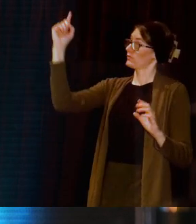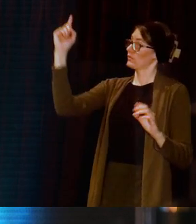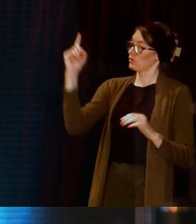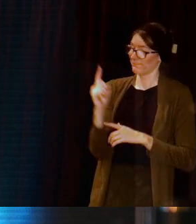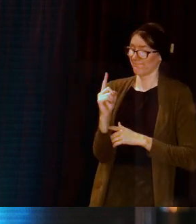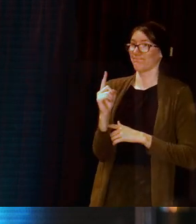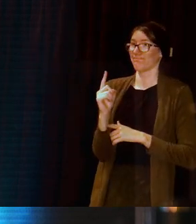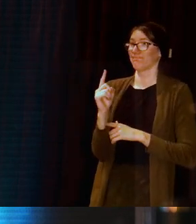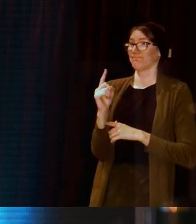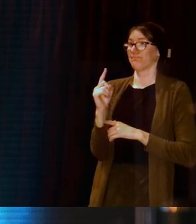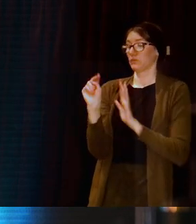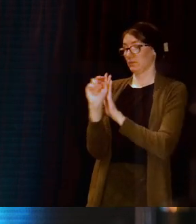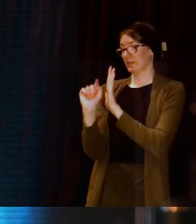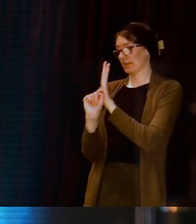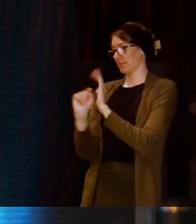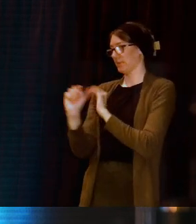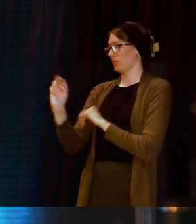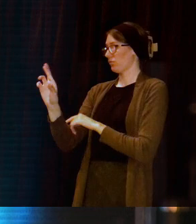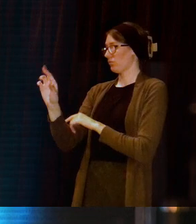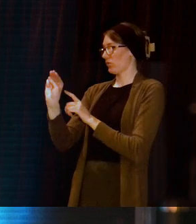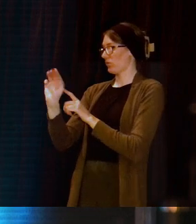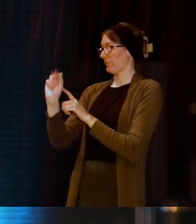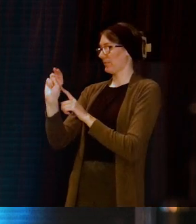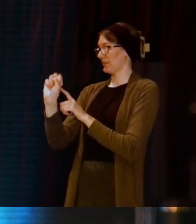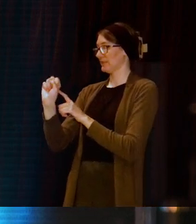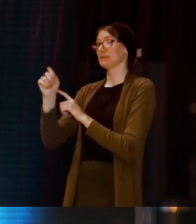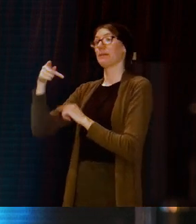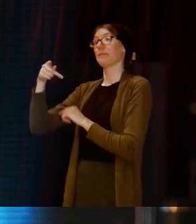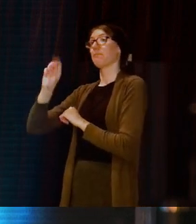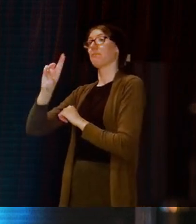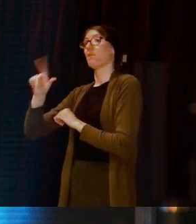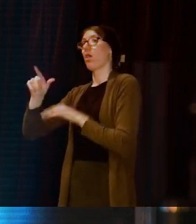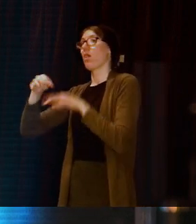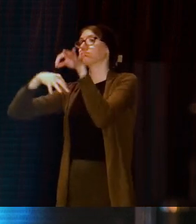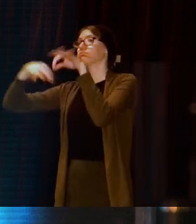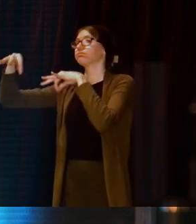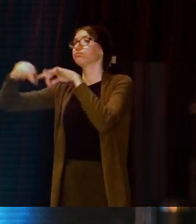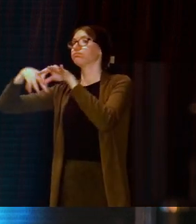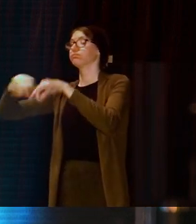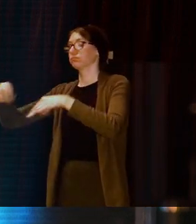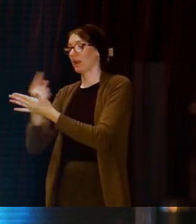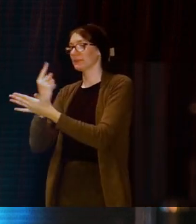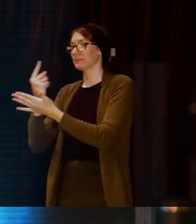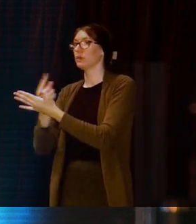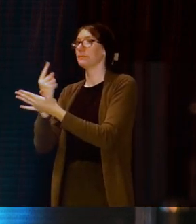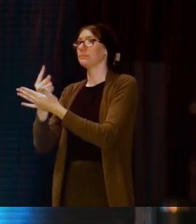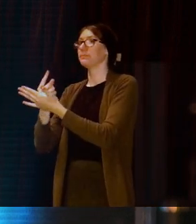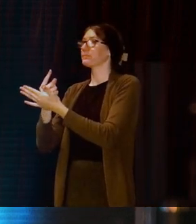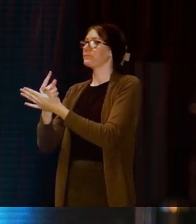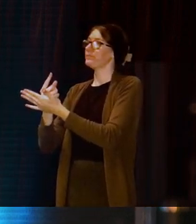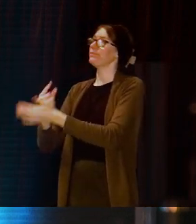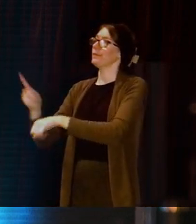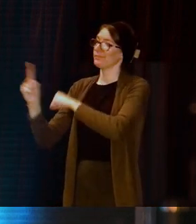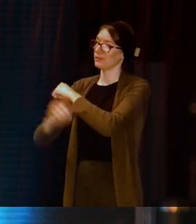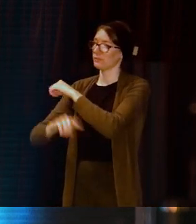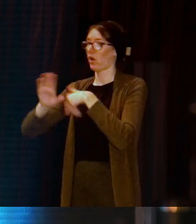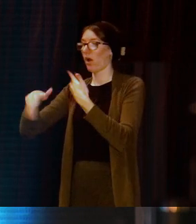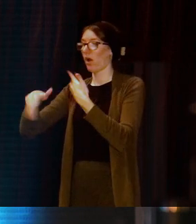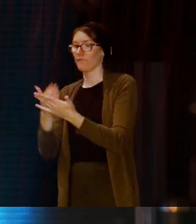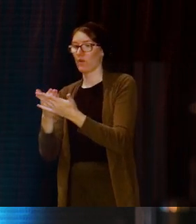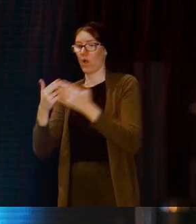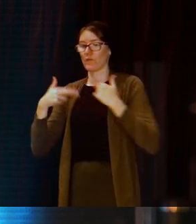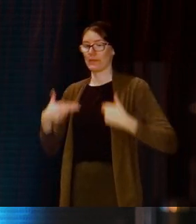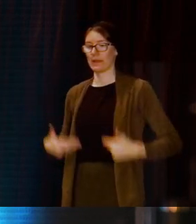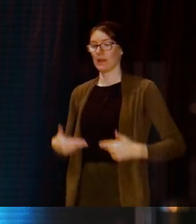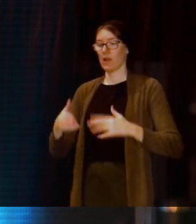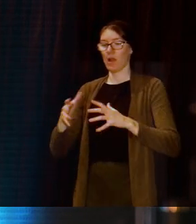Again, the New Testament book of Romans, Paul gives a pretty expounded lesson of the gospel, addressing the condemnation of all humanity. He starts with the world at